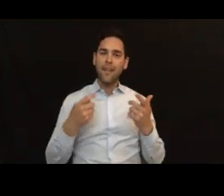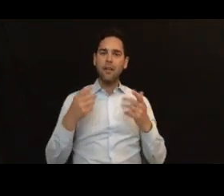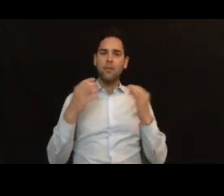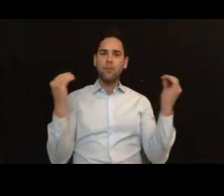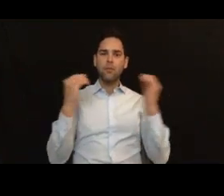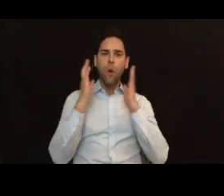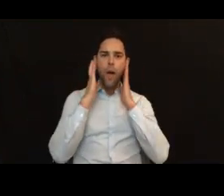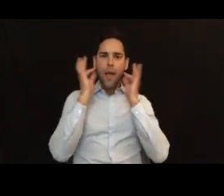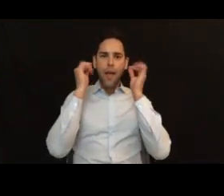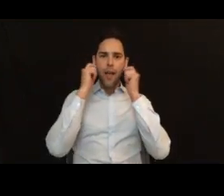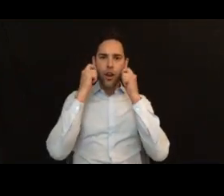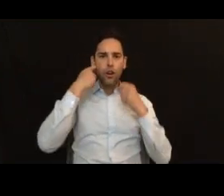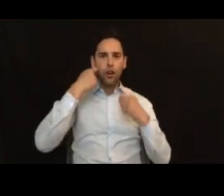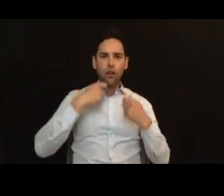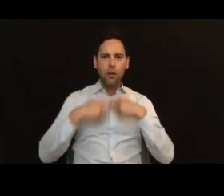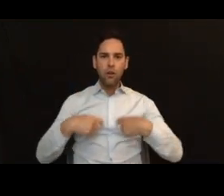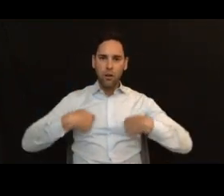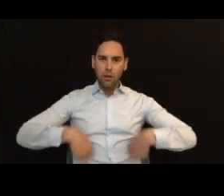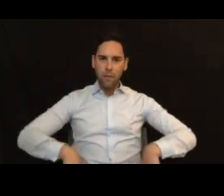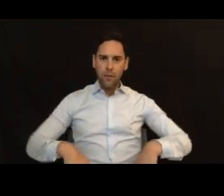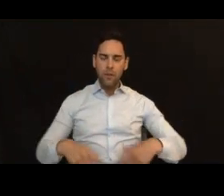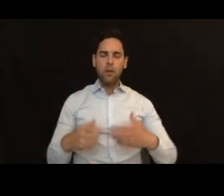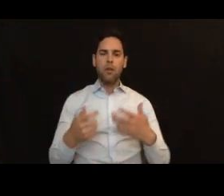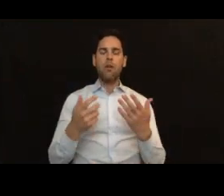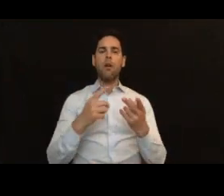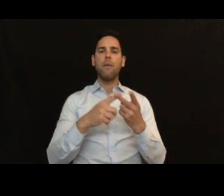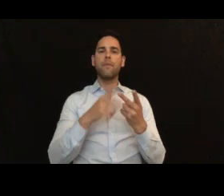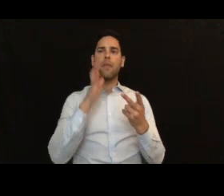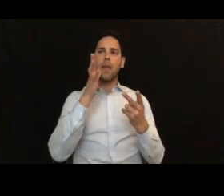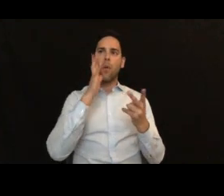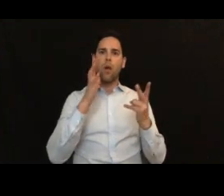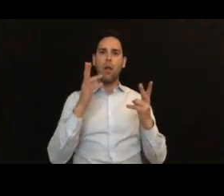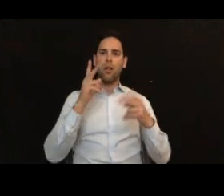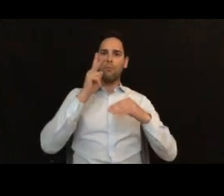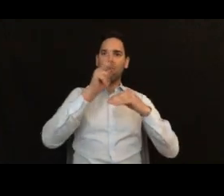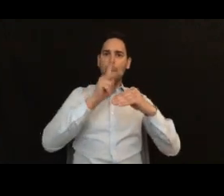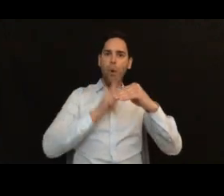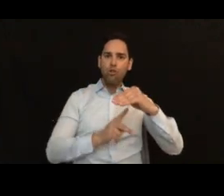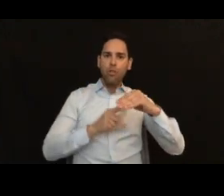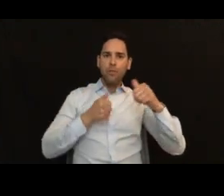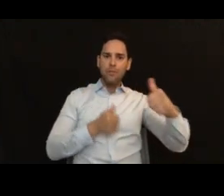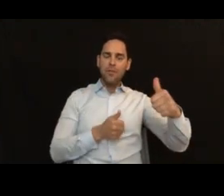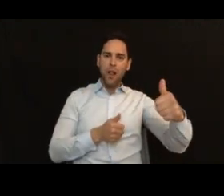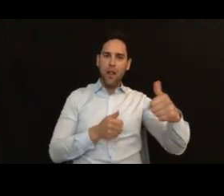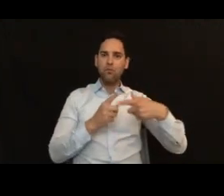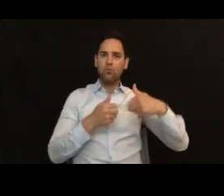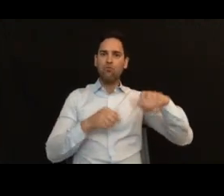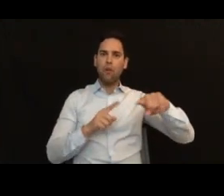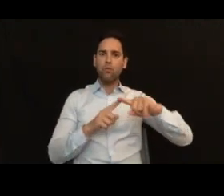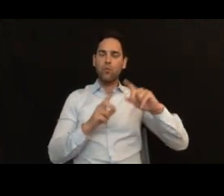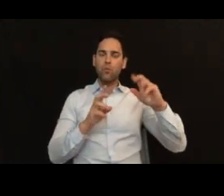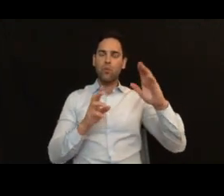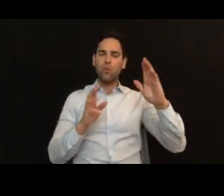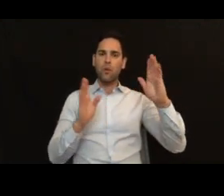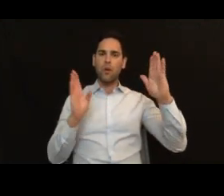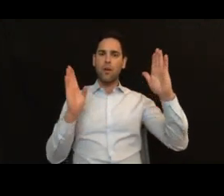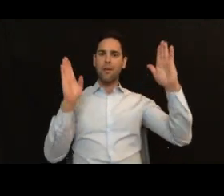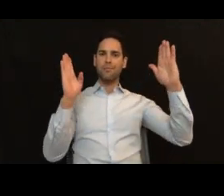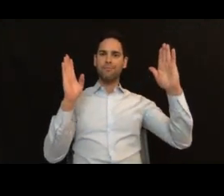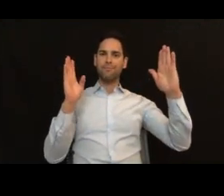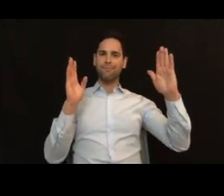will wear things in a way to proportion themselves to minimize certain ratios